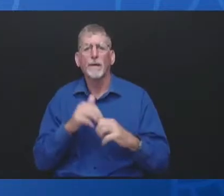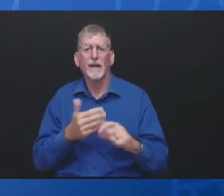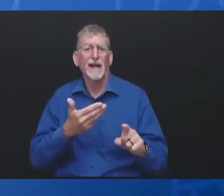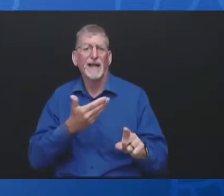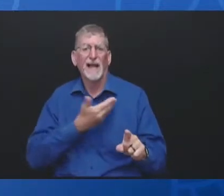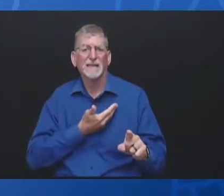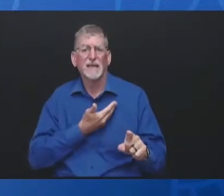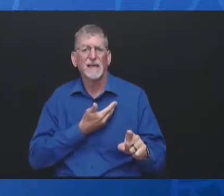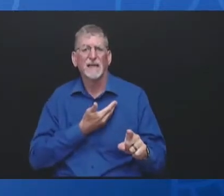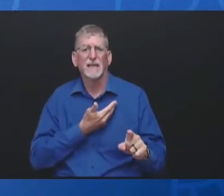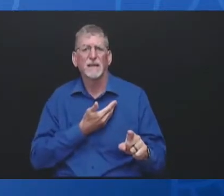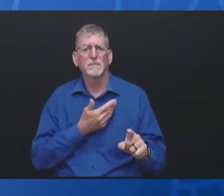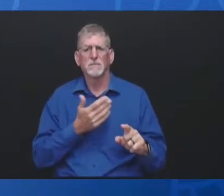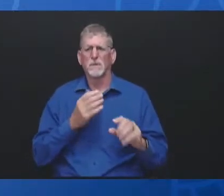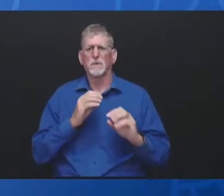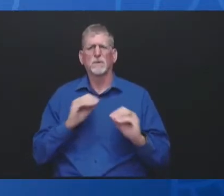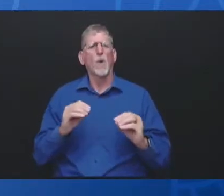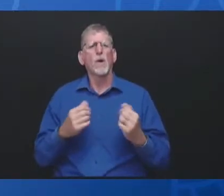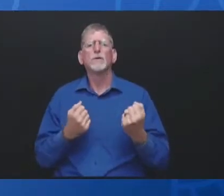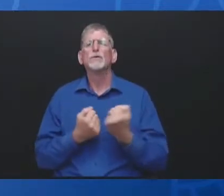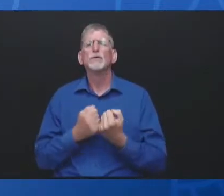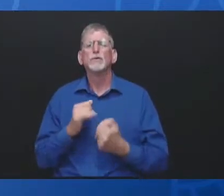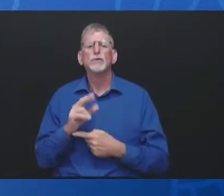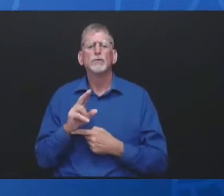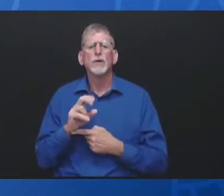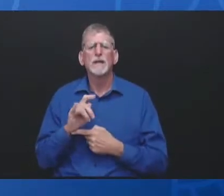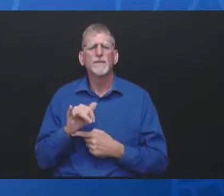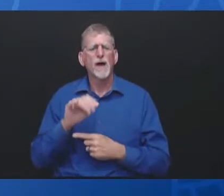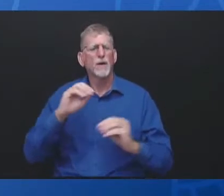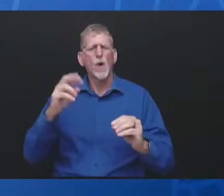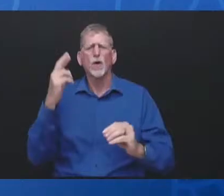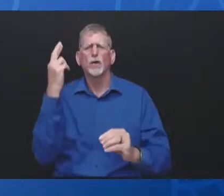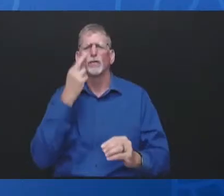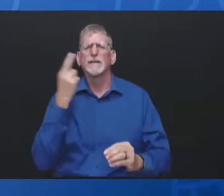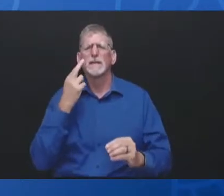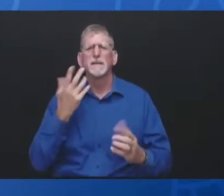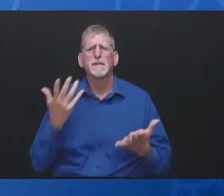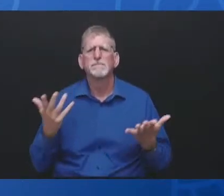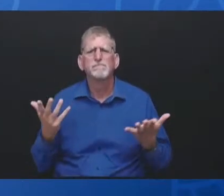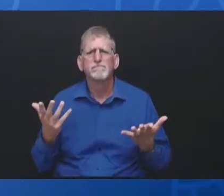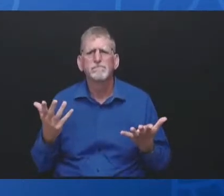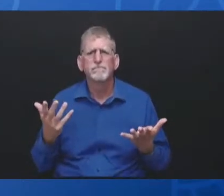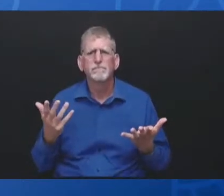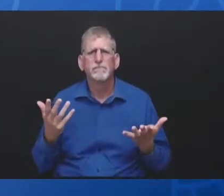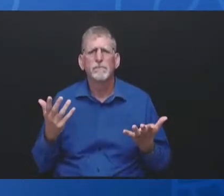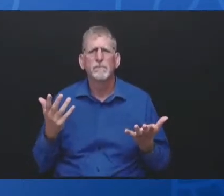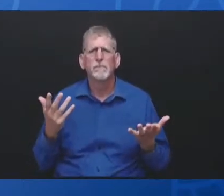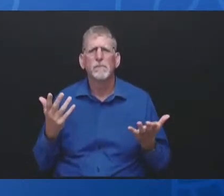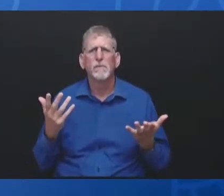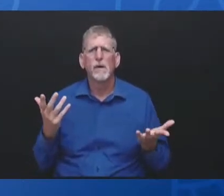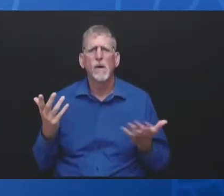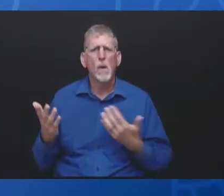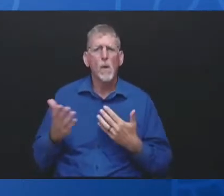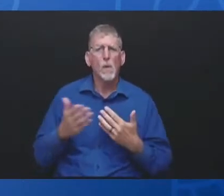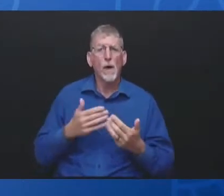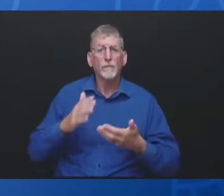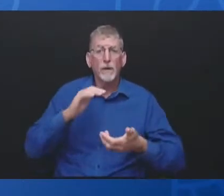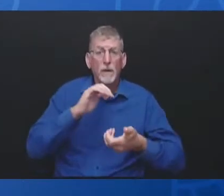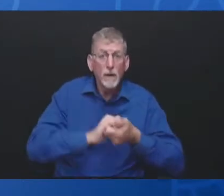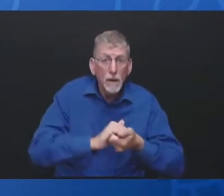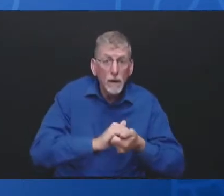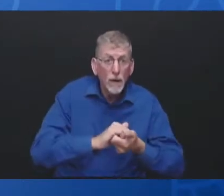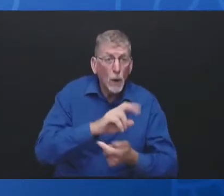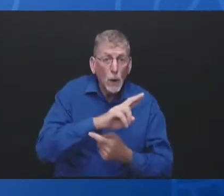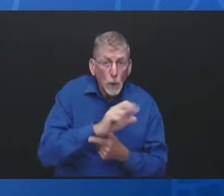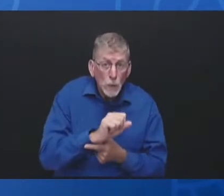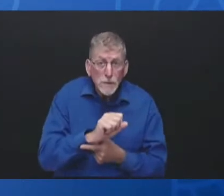the need to fight Hamas. So it seems like whatever coalition was left of countries, including the US, backing Israel seems to be